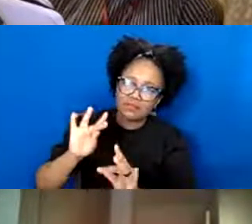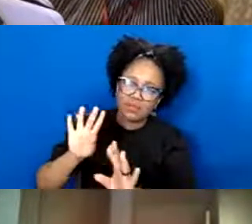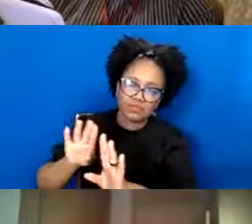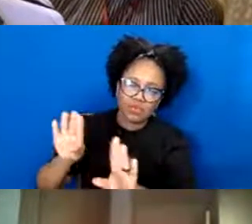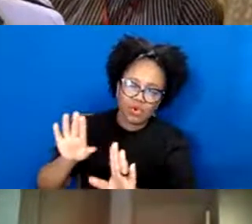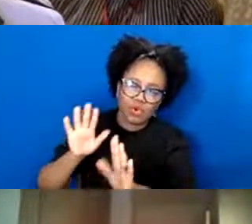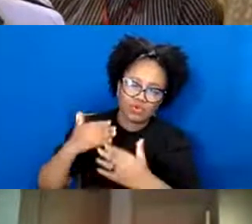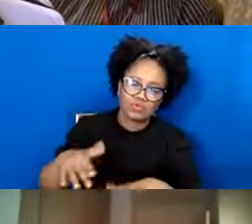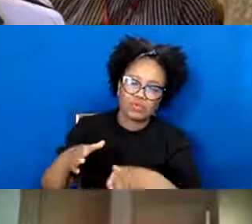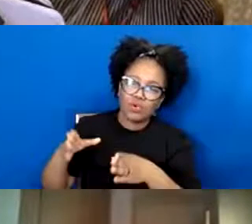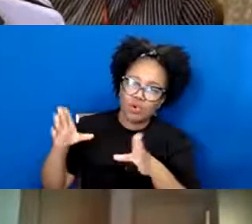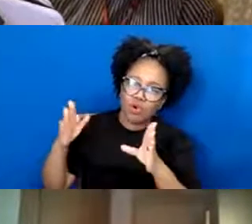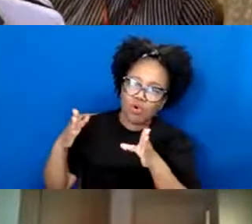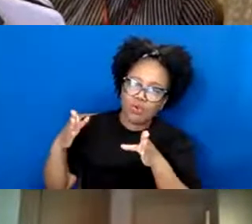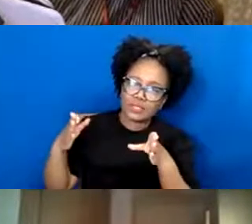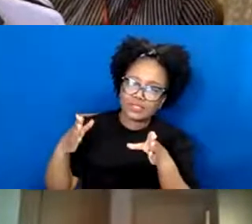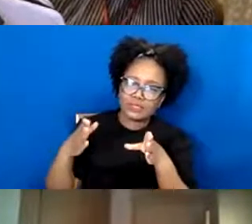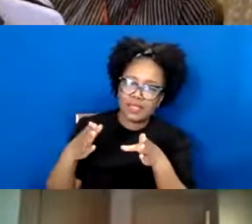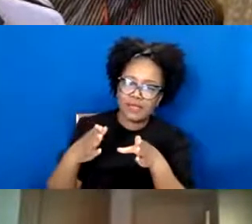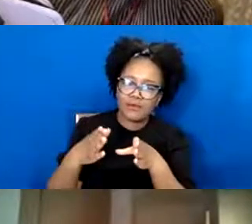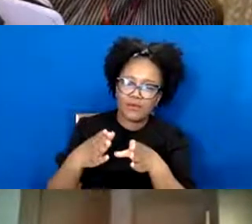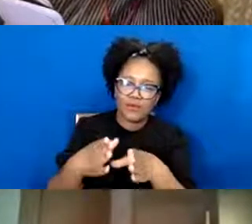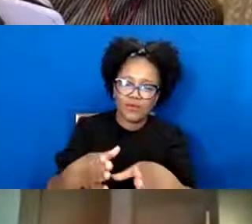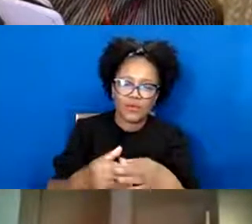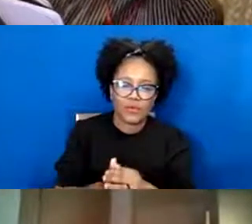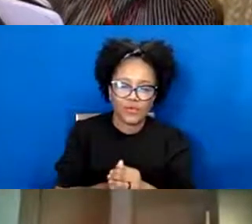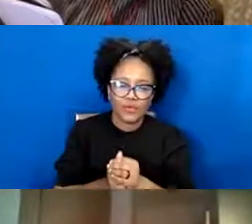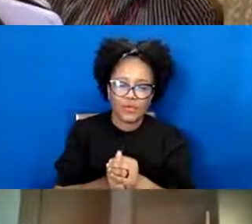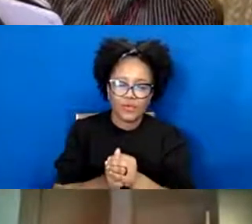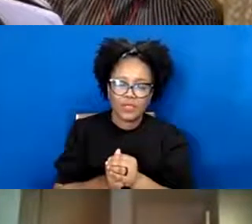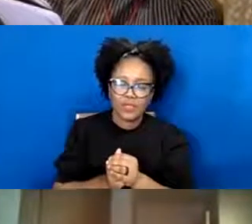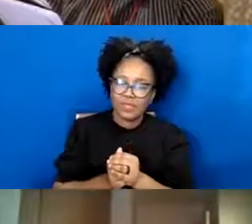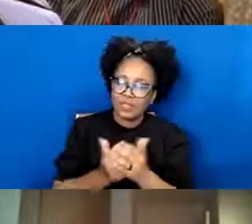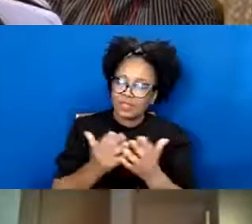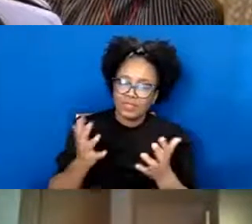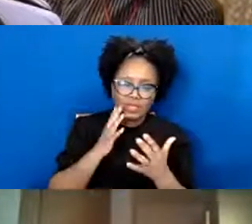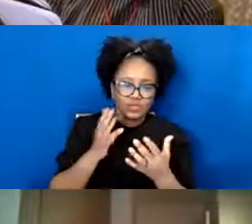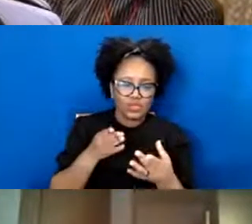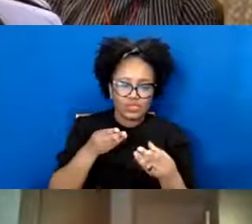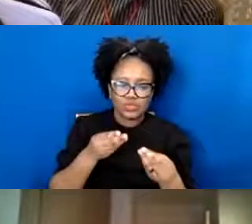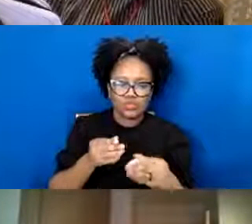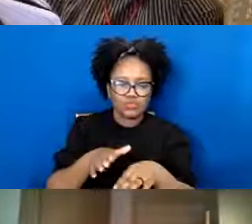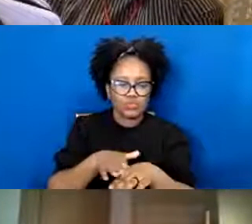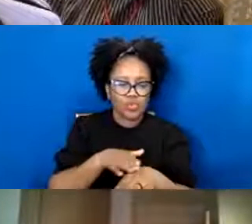slow, I couldn't stay just waiting for something else to embody itself.